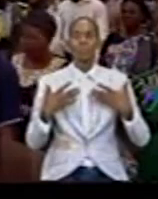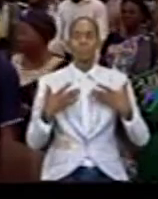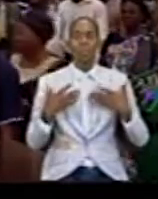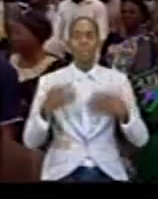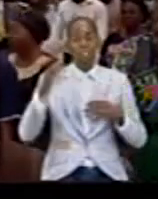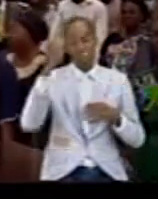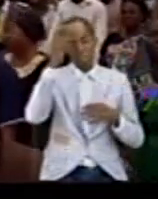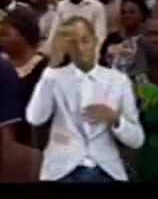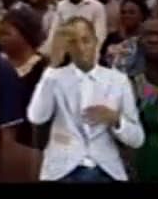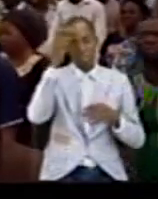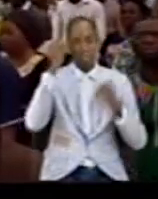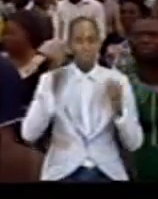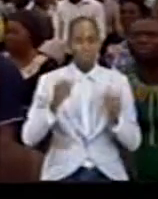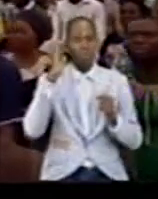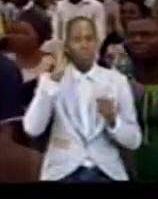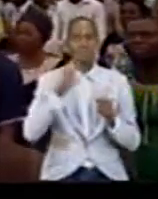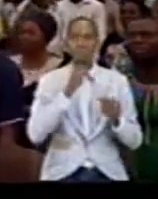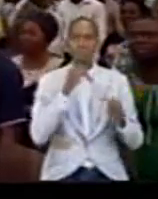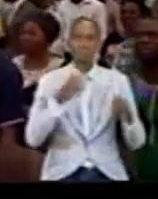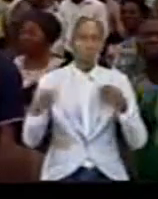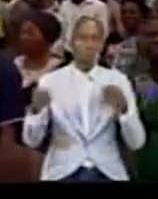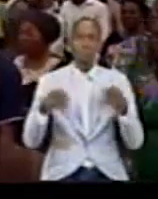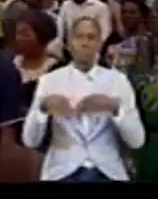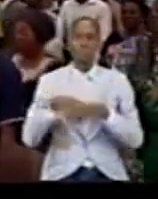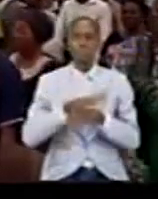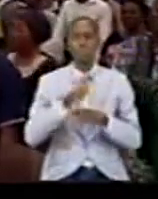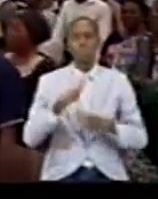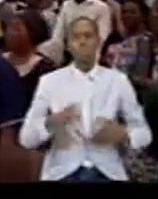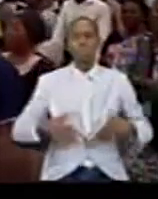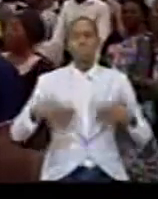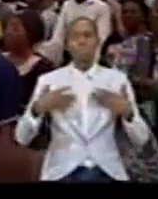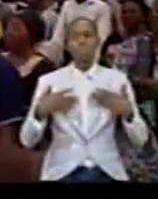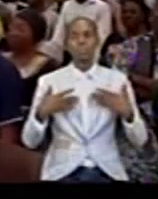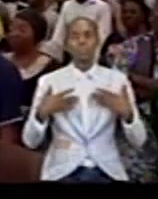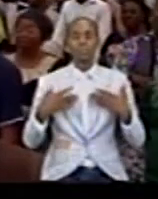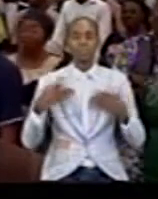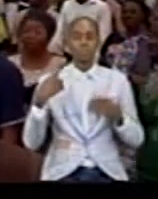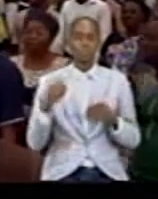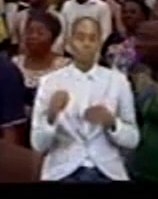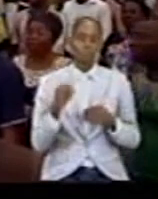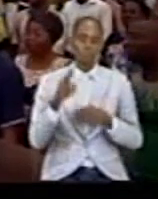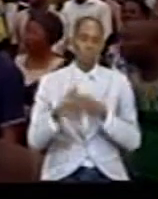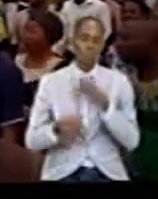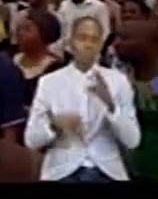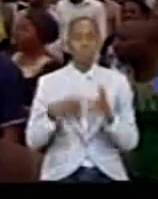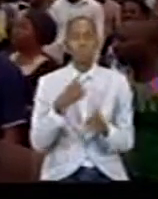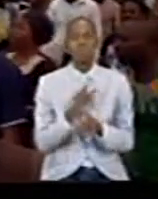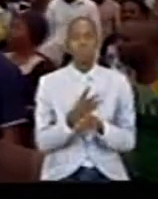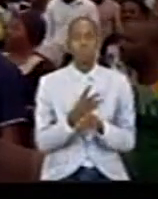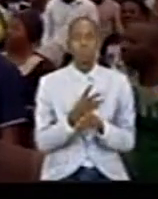Demons will not have the upper hand. The world,